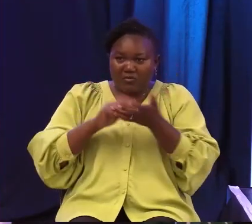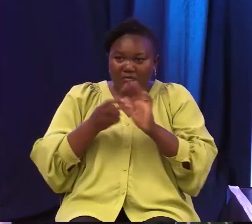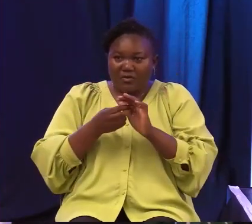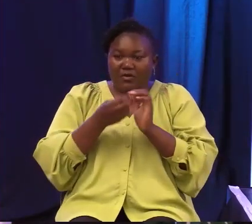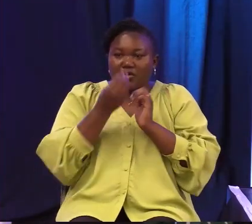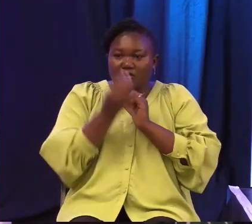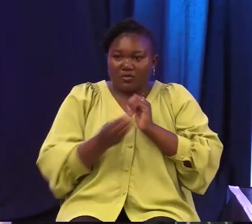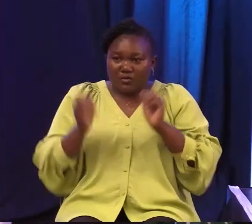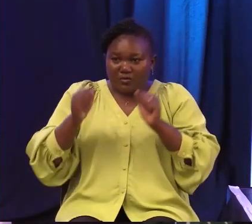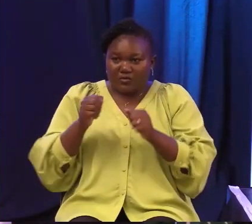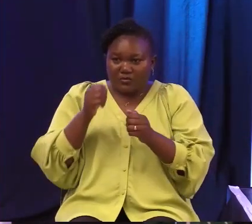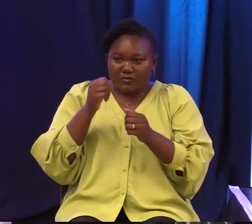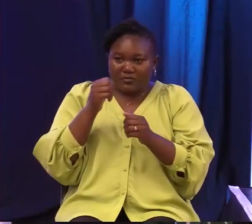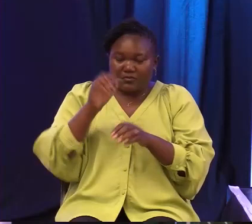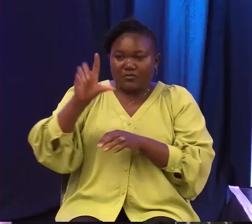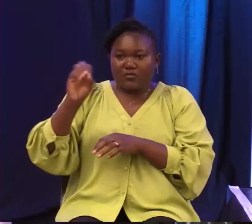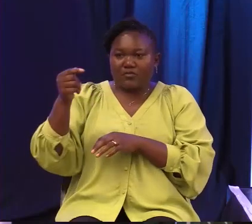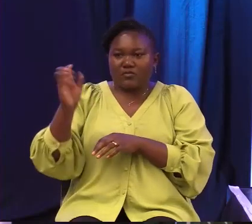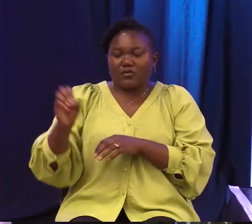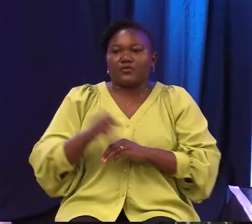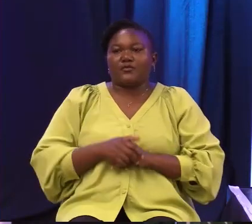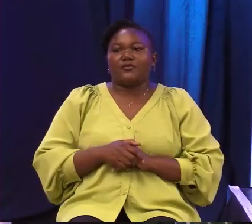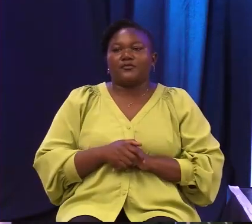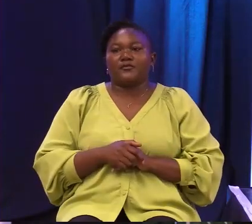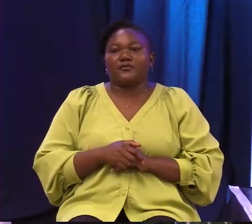Children's Advocate logo.